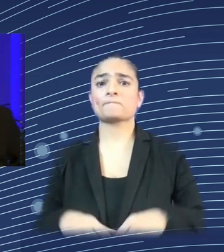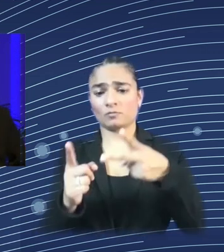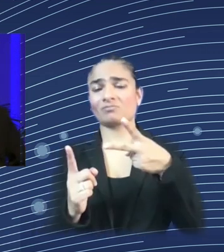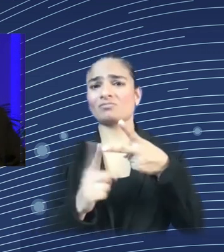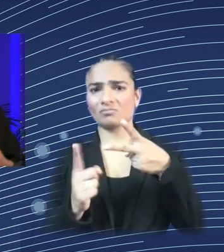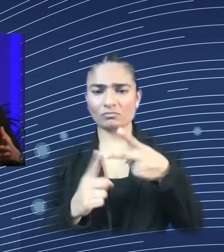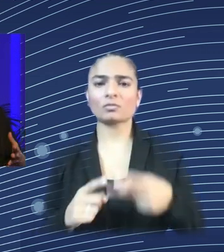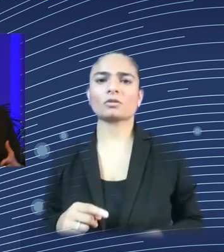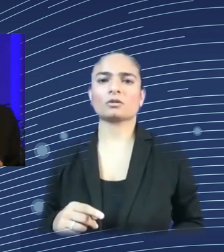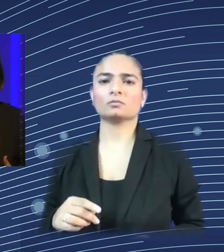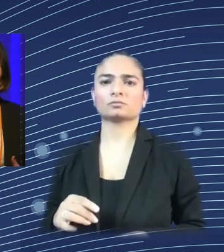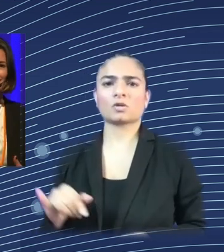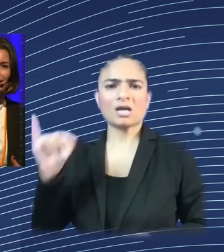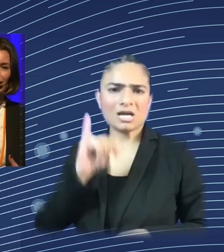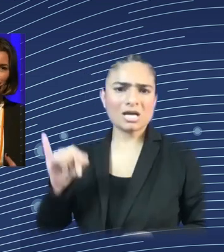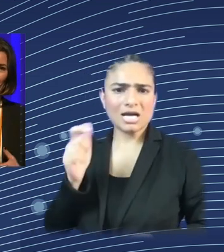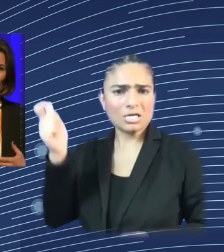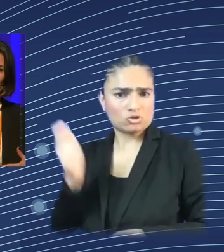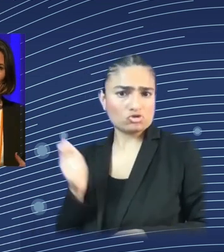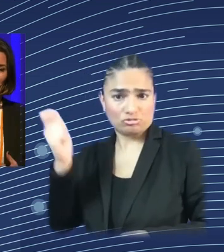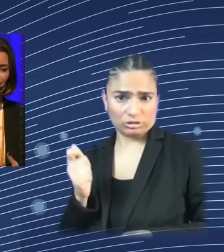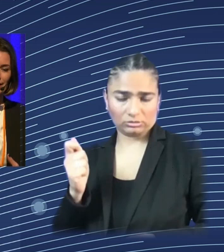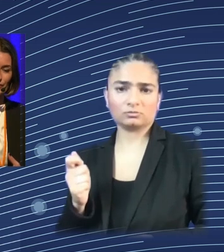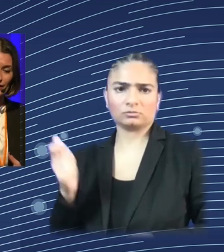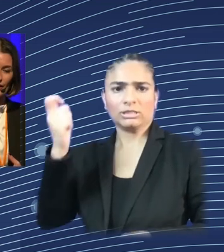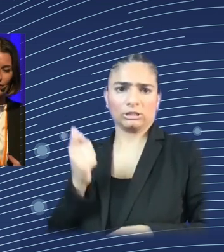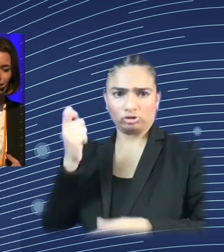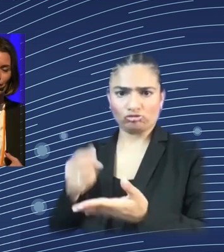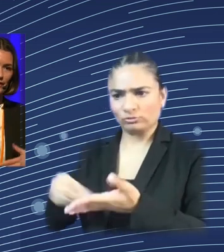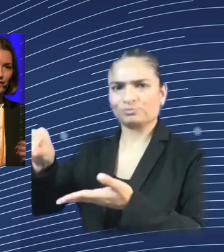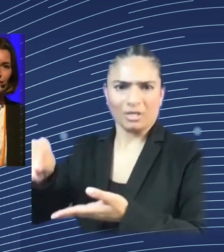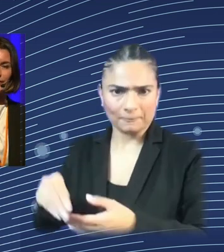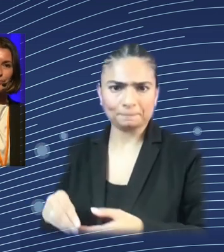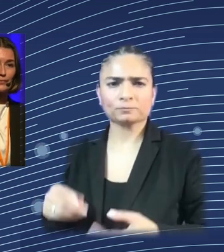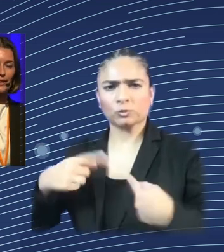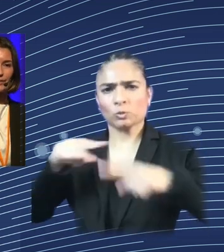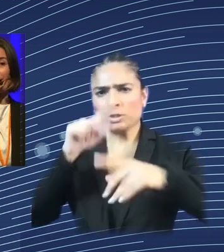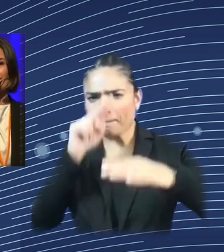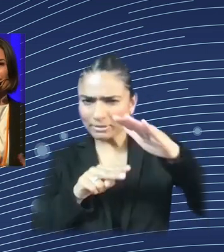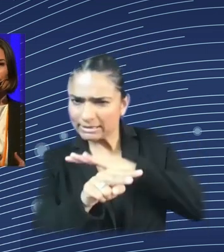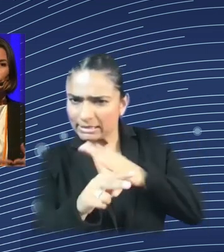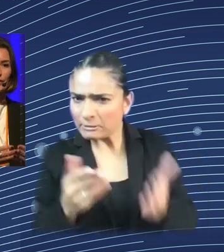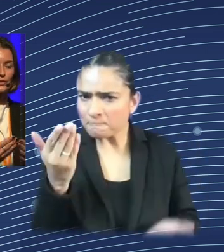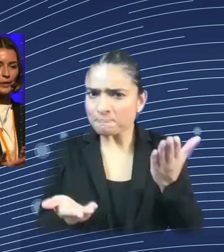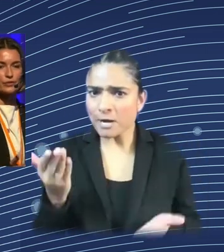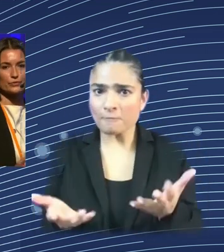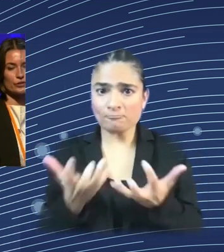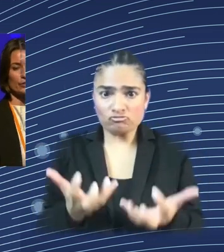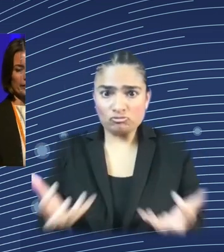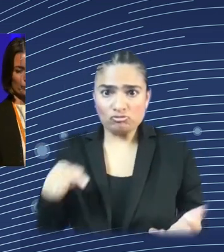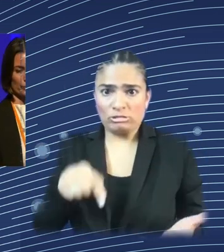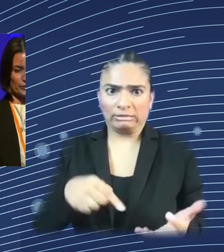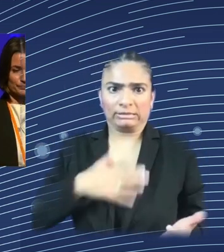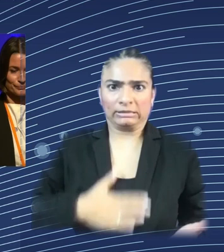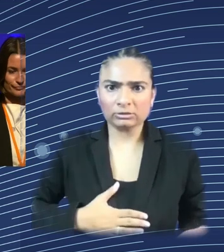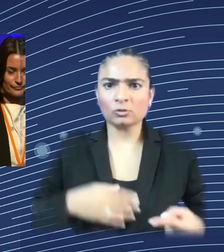means taking a liable third person in recourse if there is a accident on the way to work or